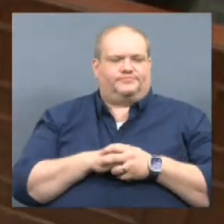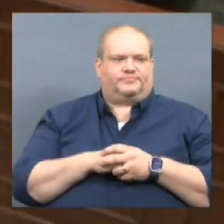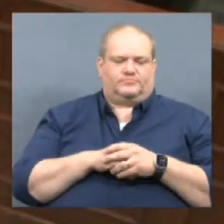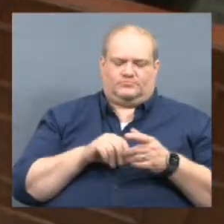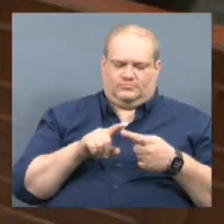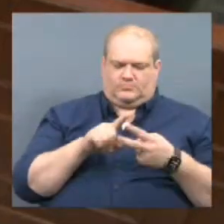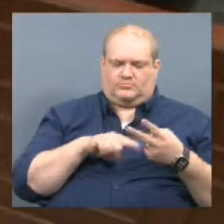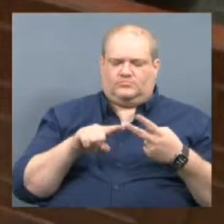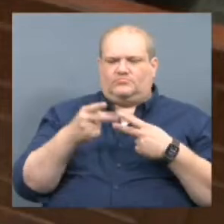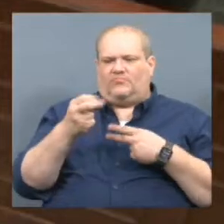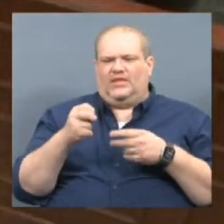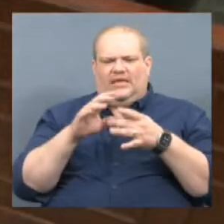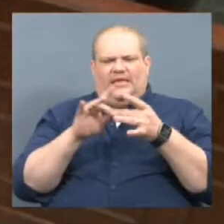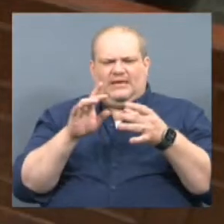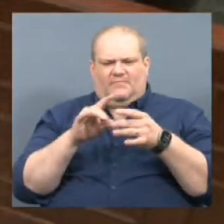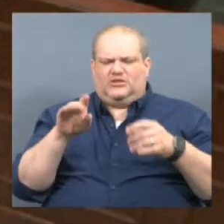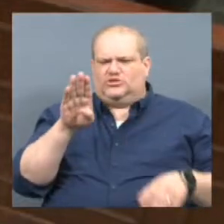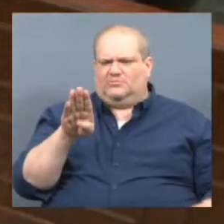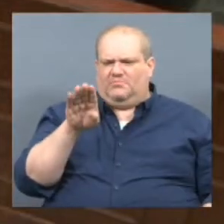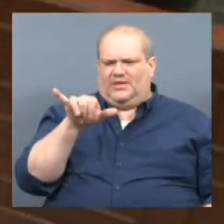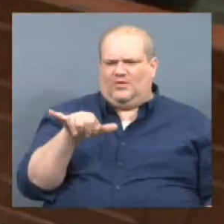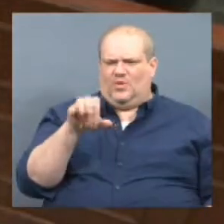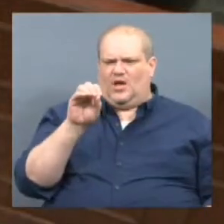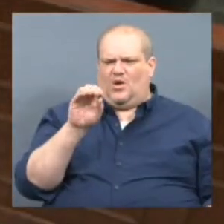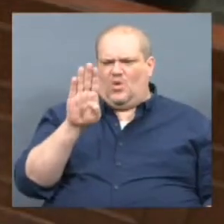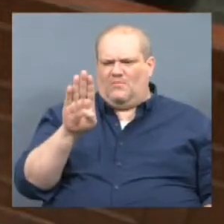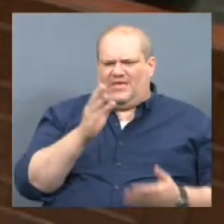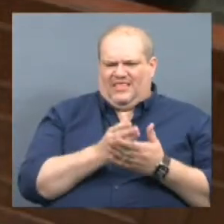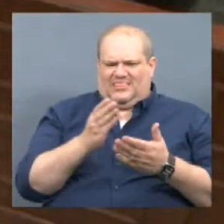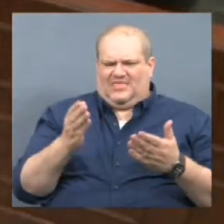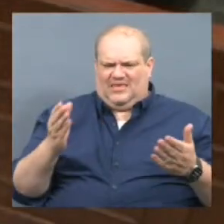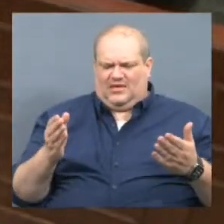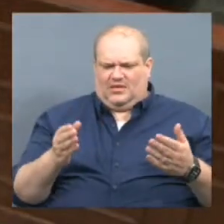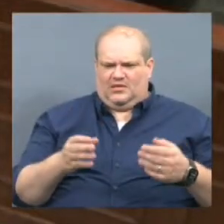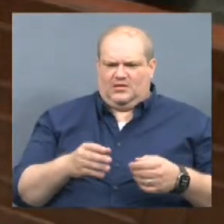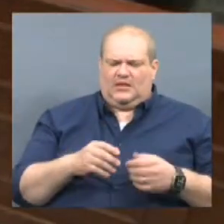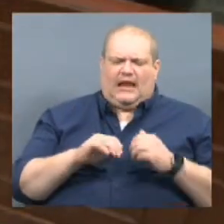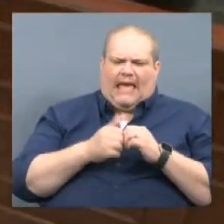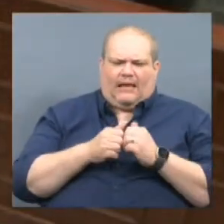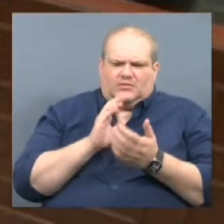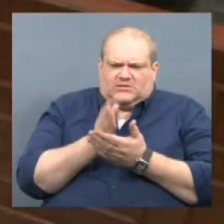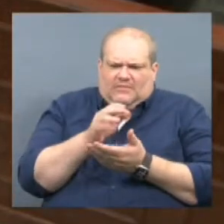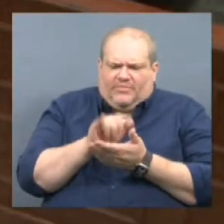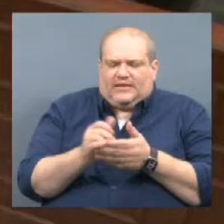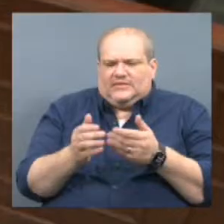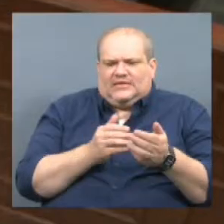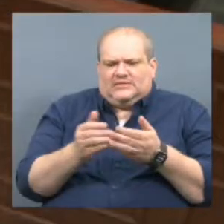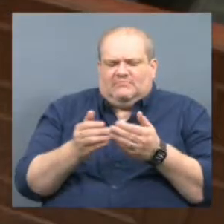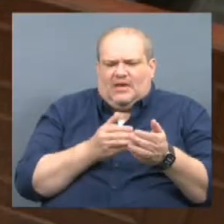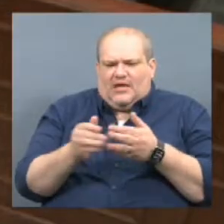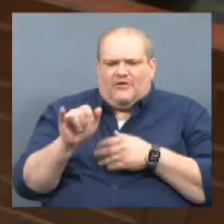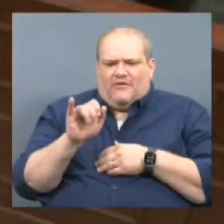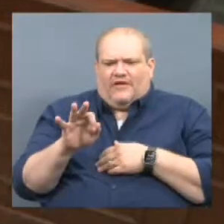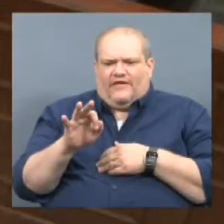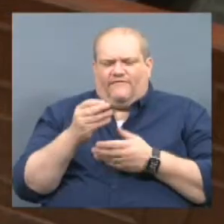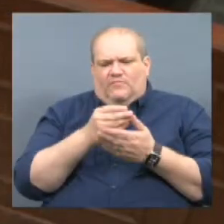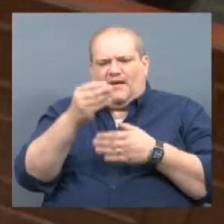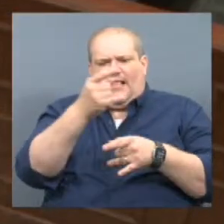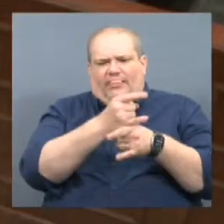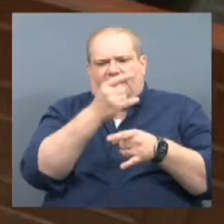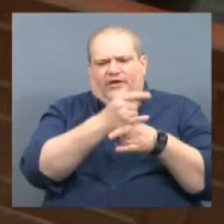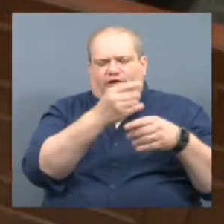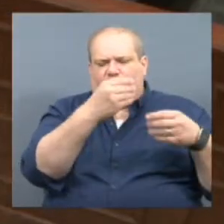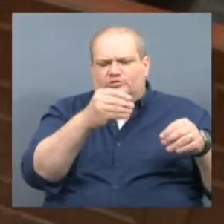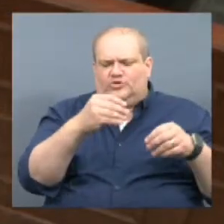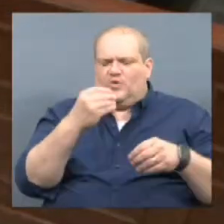Okay. He mentioned also the BYOB thing. What is going to stop these? Because it doesn't matter whether you buy it at the liquor store, buy it